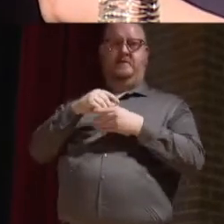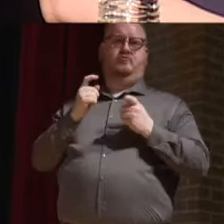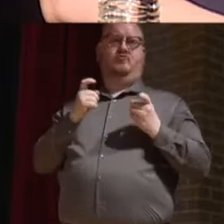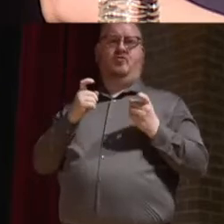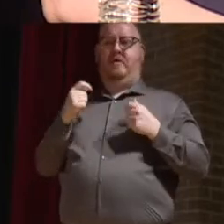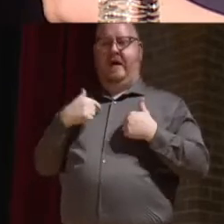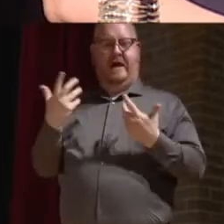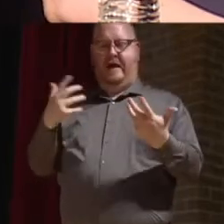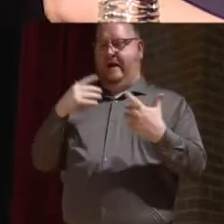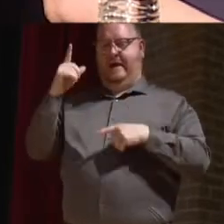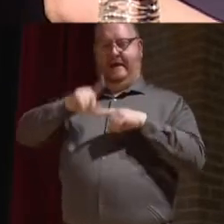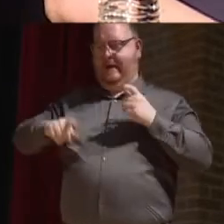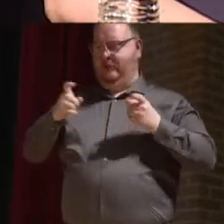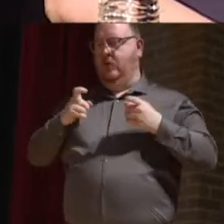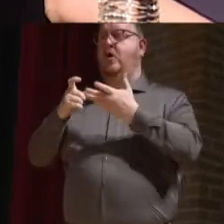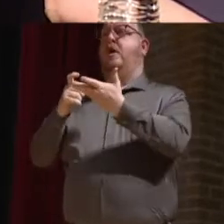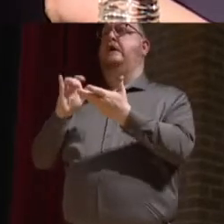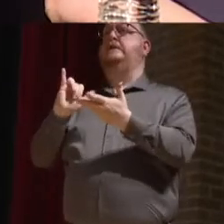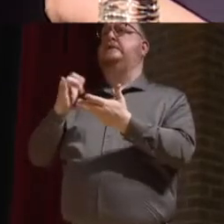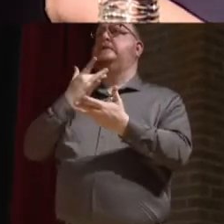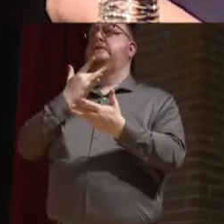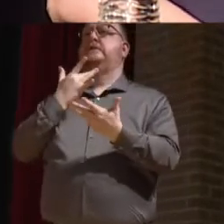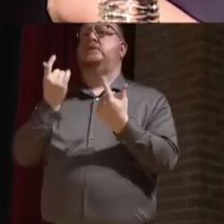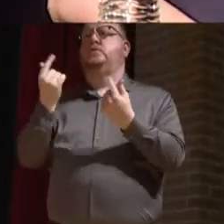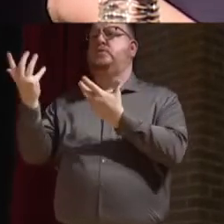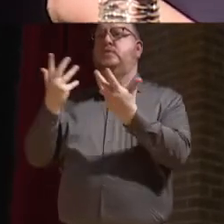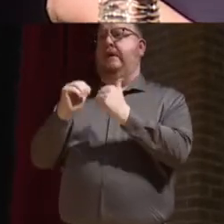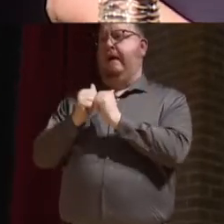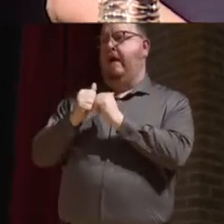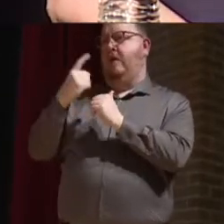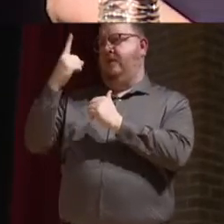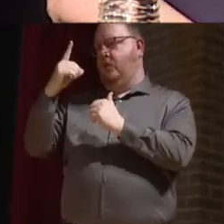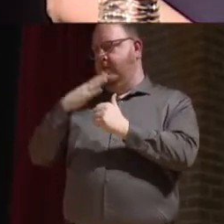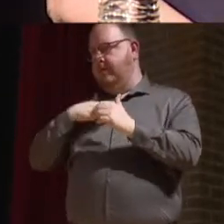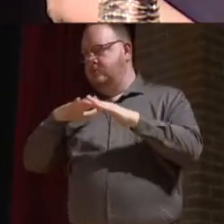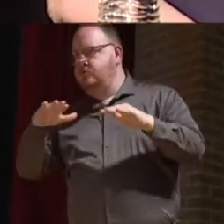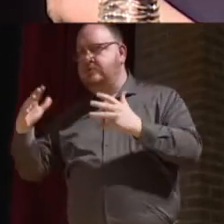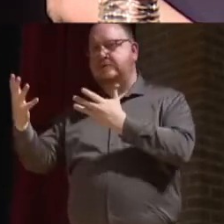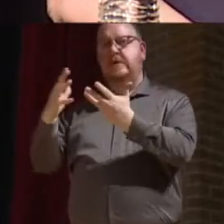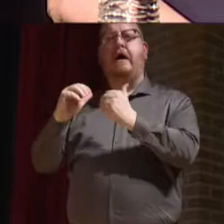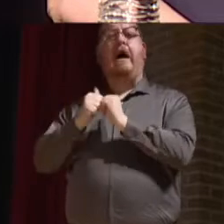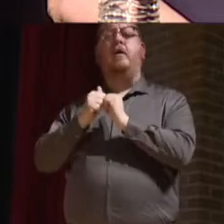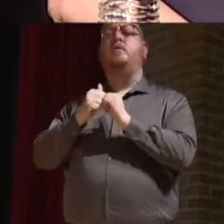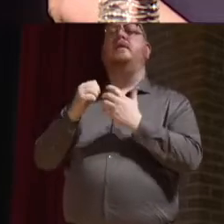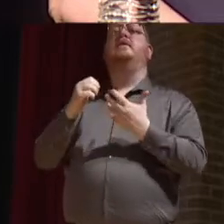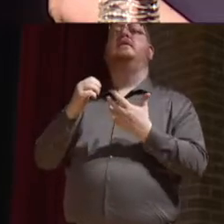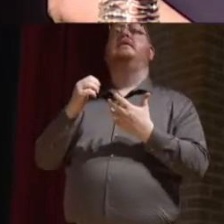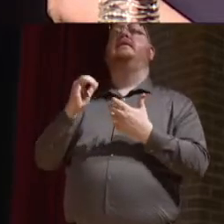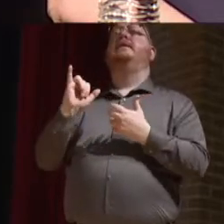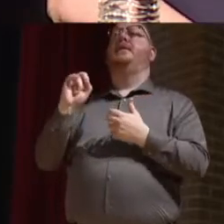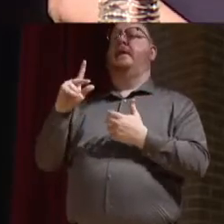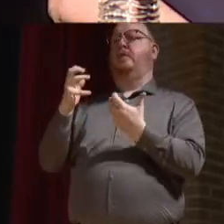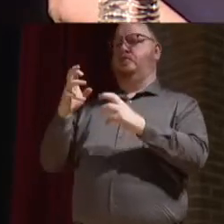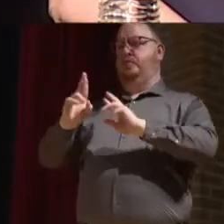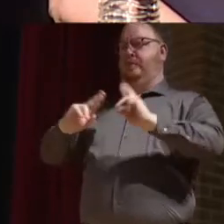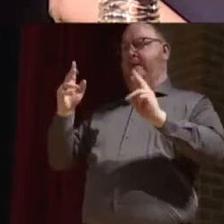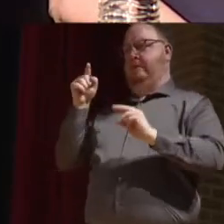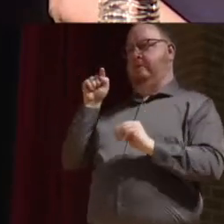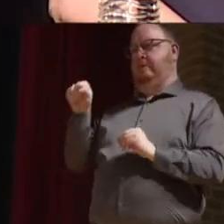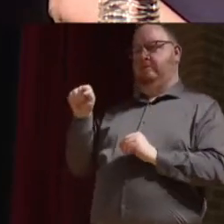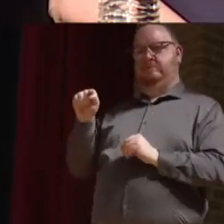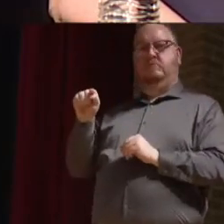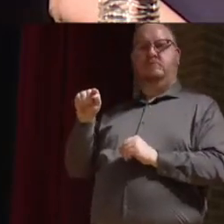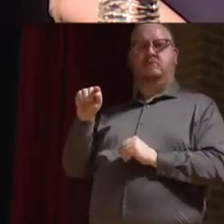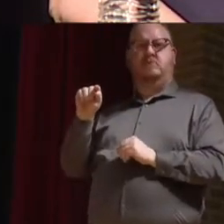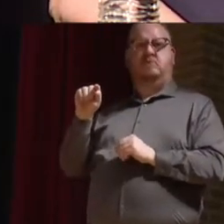gone. That's what fears us the most. So how do we make that transition beyond us? And so for me,